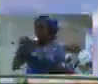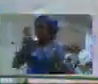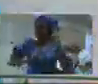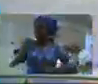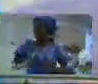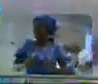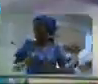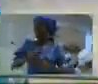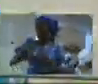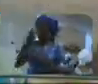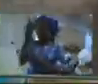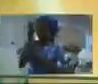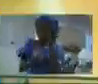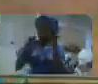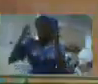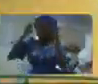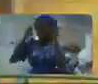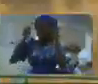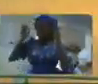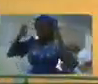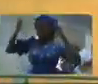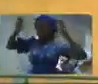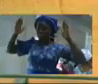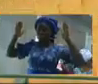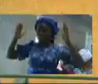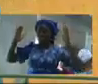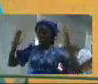down, the children of Israel began to lose.